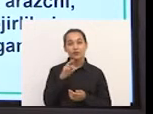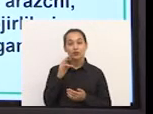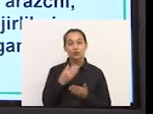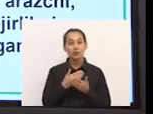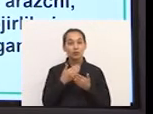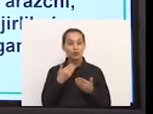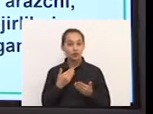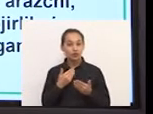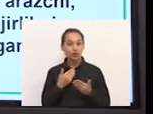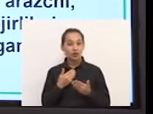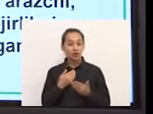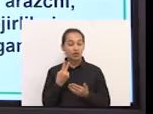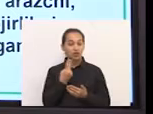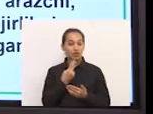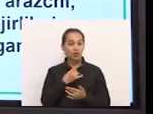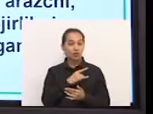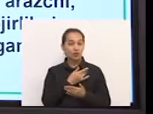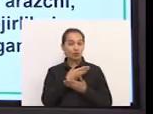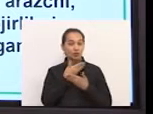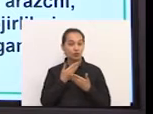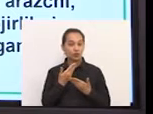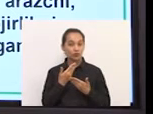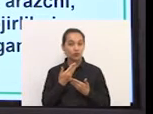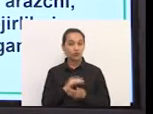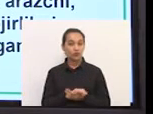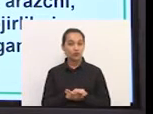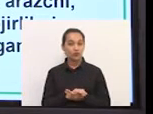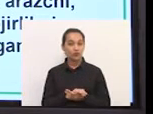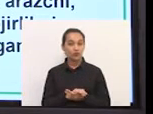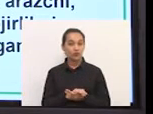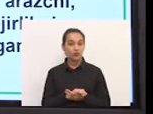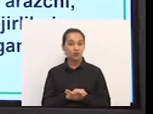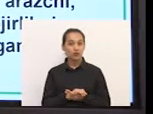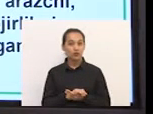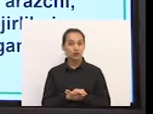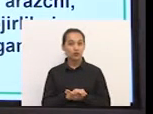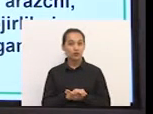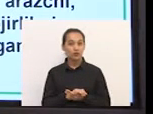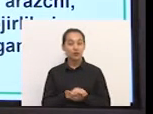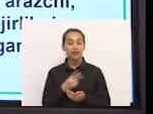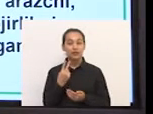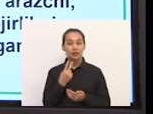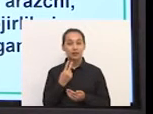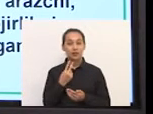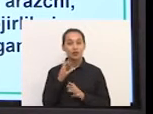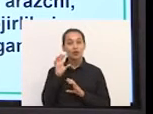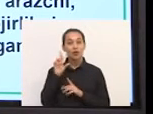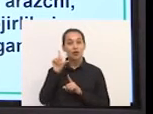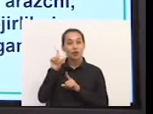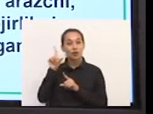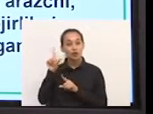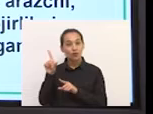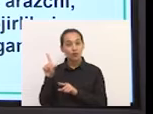edilar. Mana shu farzandsizlikni chorasini ko'rish maqsadida ukasiga Shohimardon pirga borib